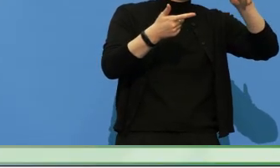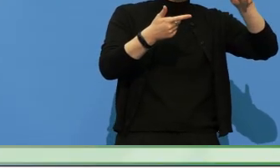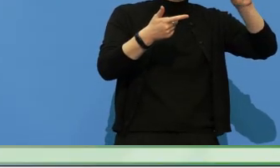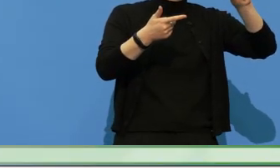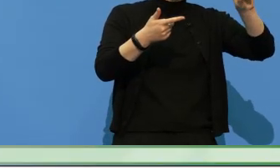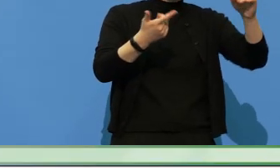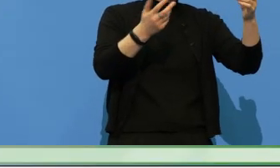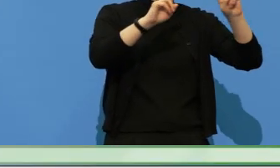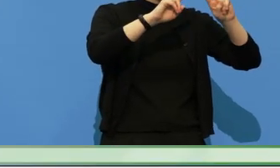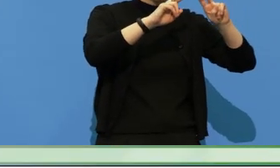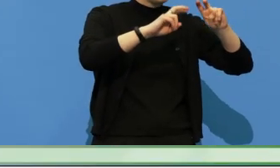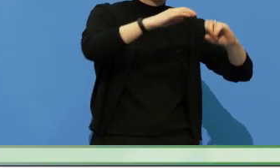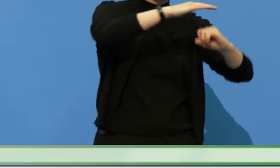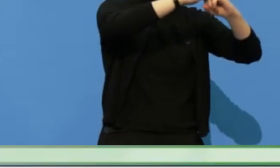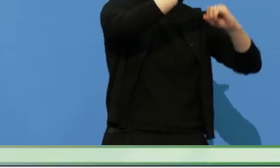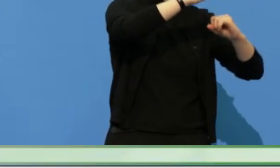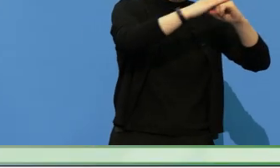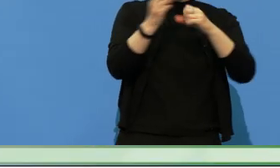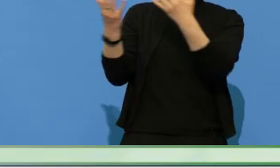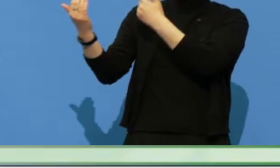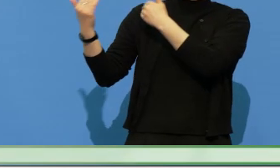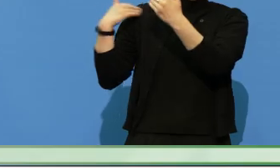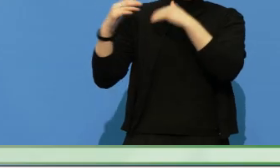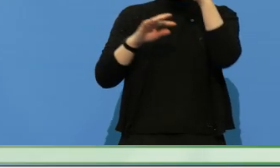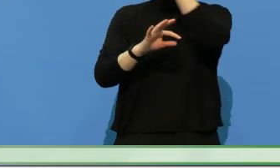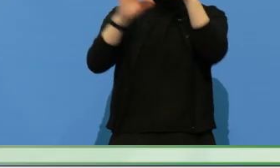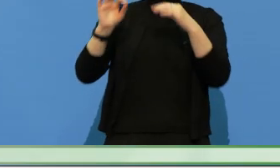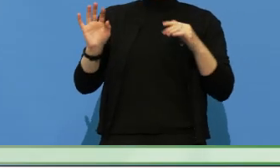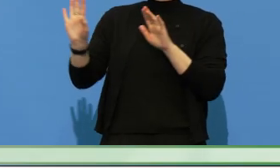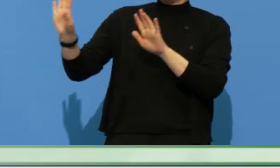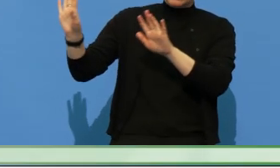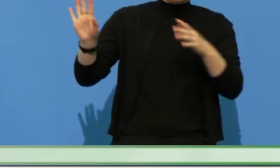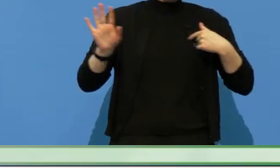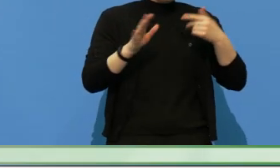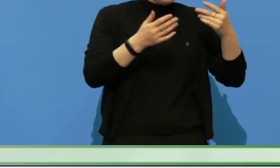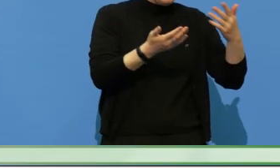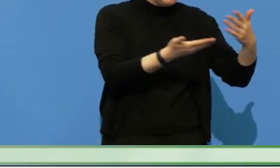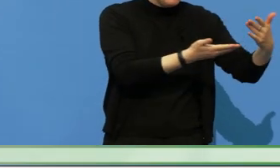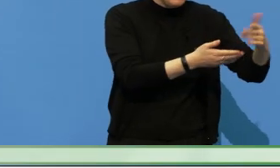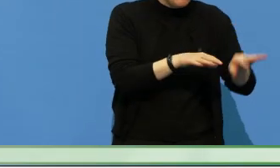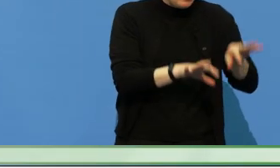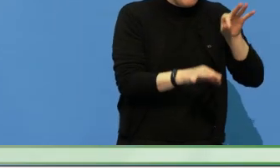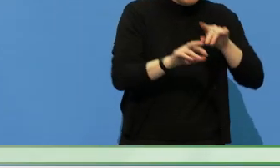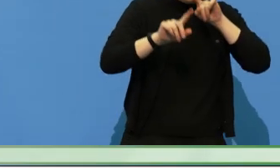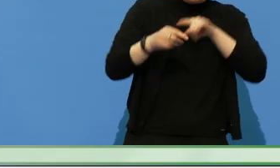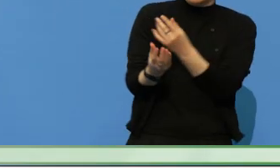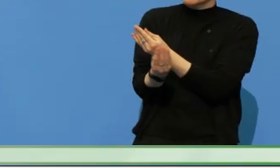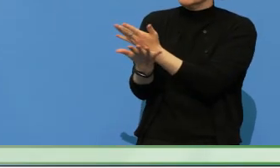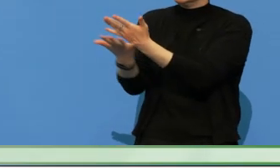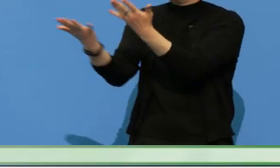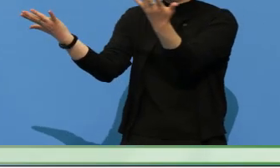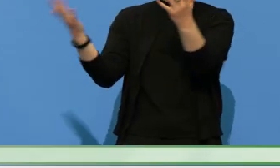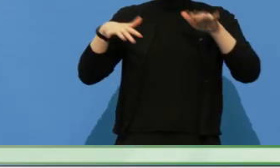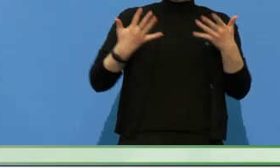lot of questions. We are trying to find the answers with people with disabilities, with research and